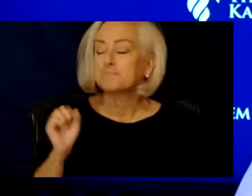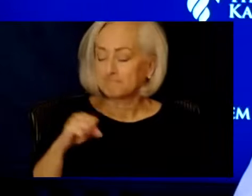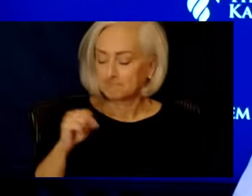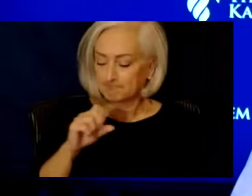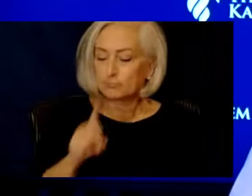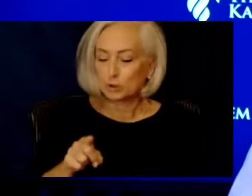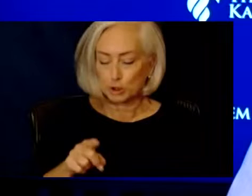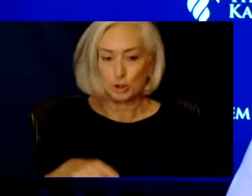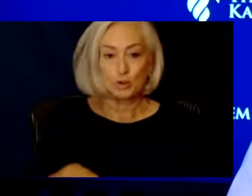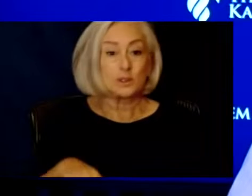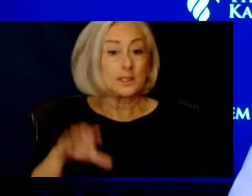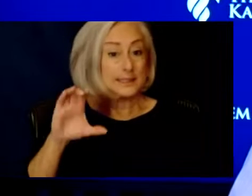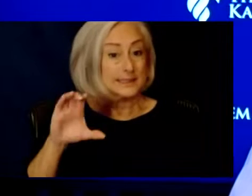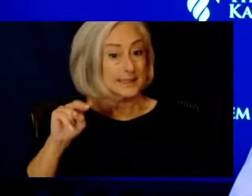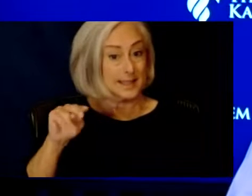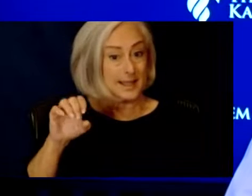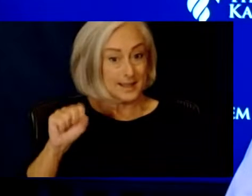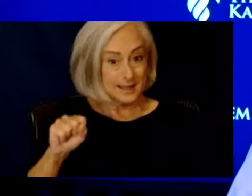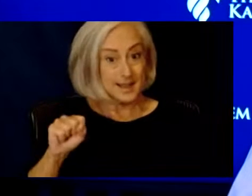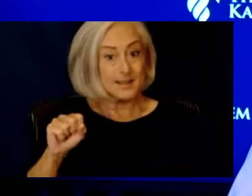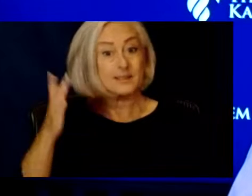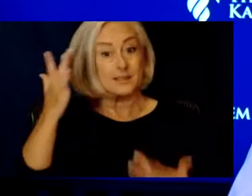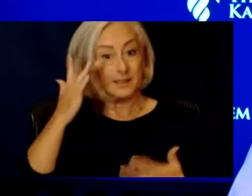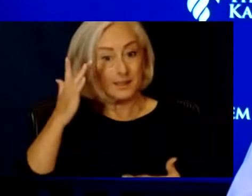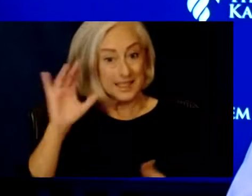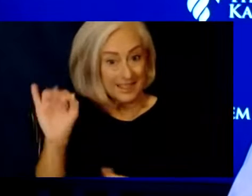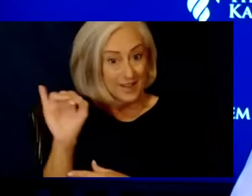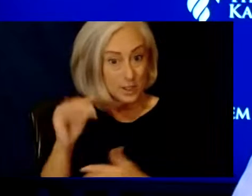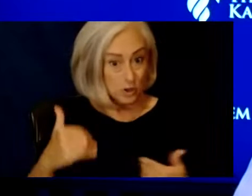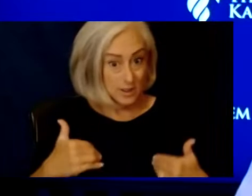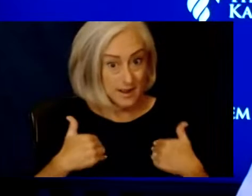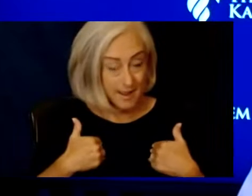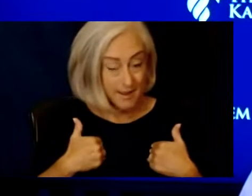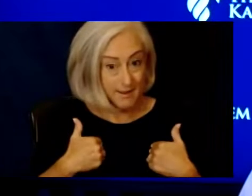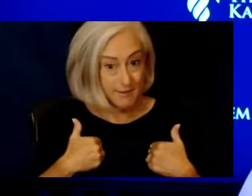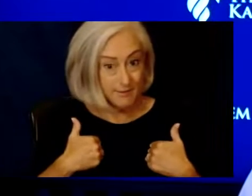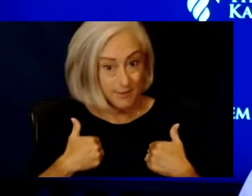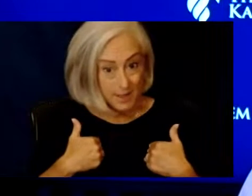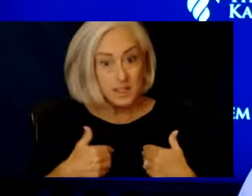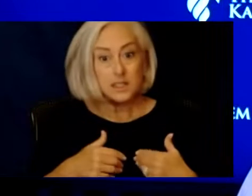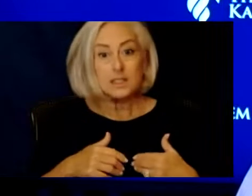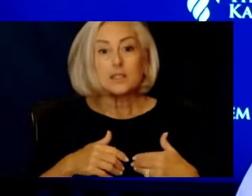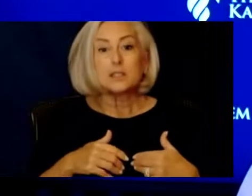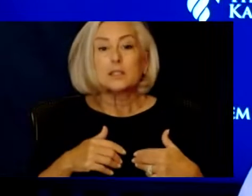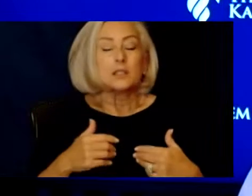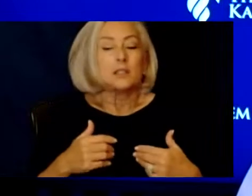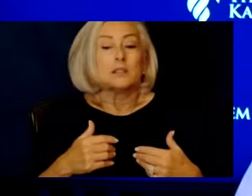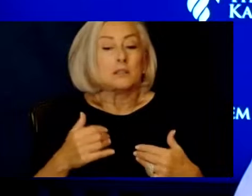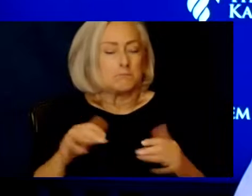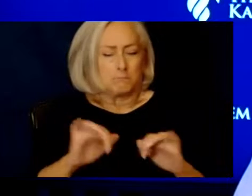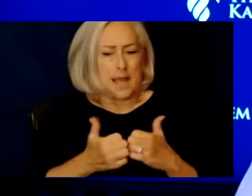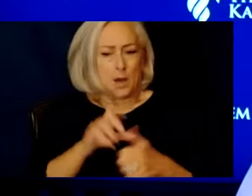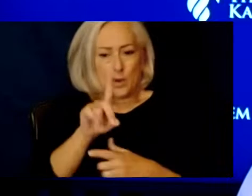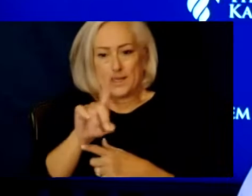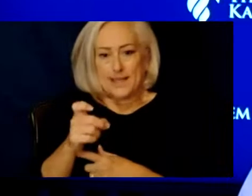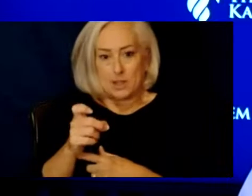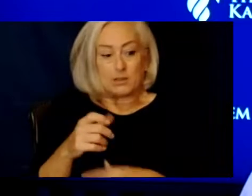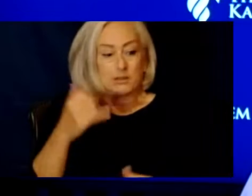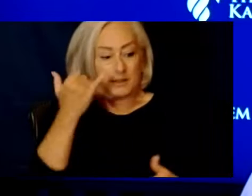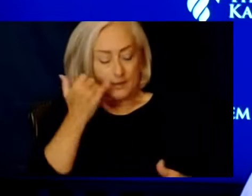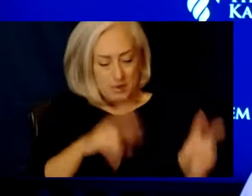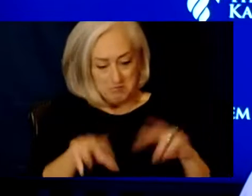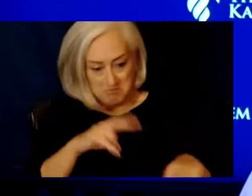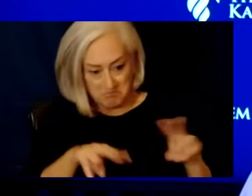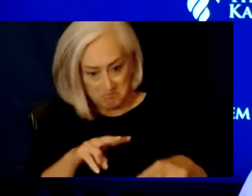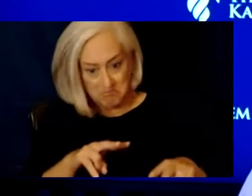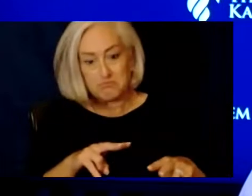central nervous system infection, so kind of diagnostically what we would do is if that was a concern for us, we'd want to do a